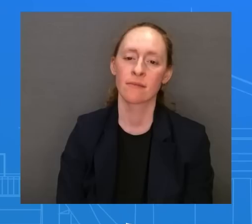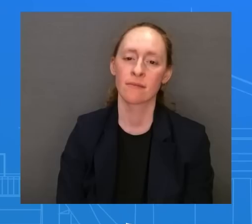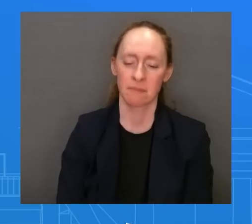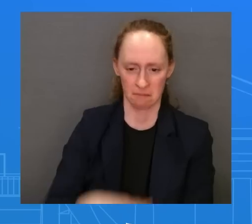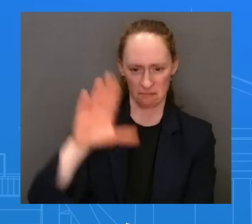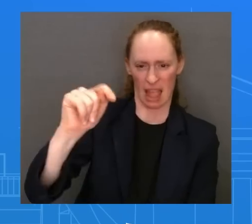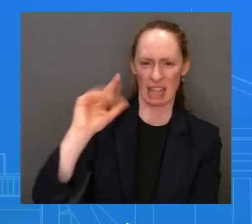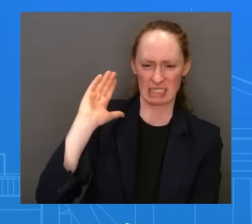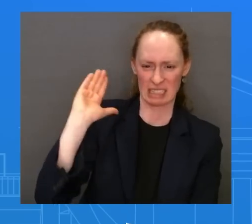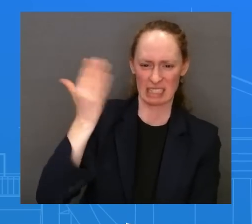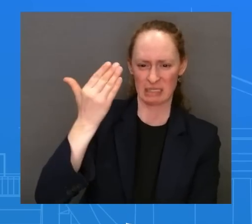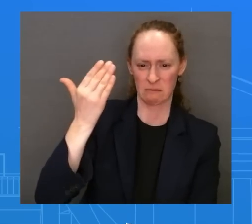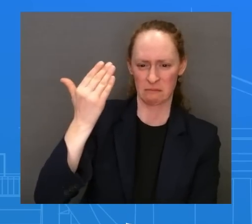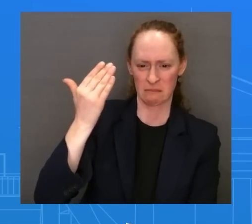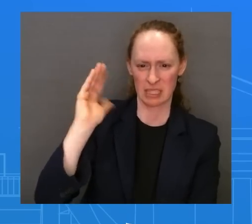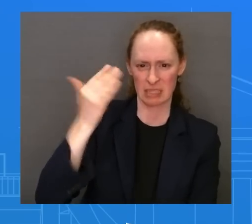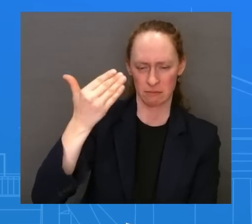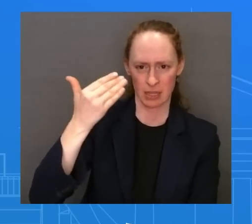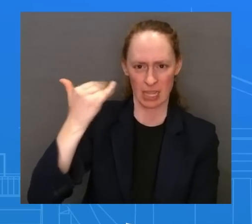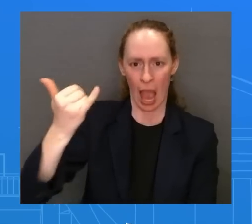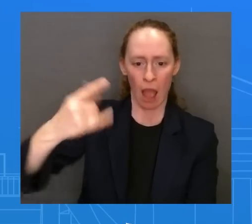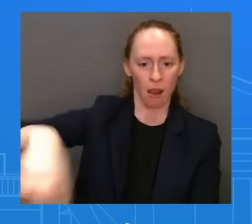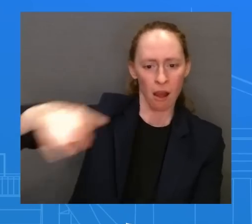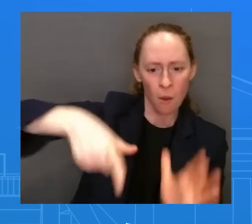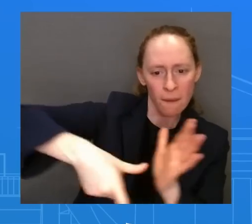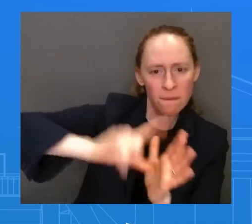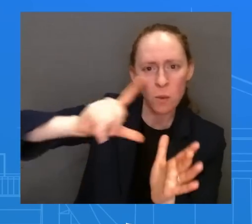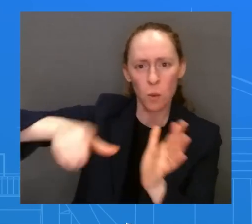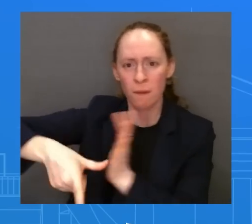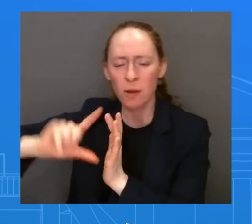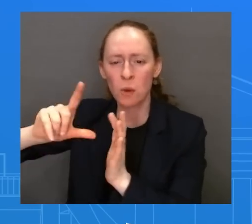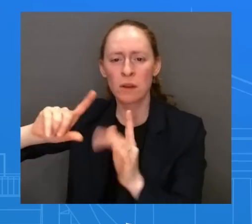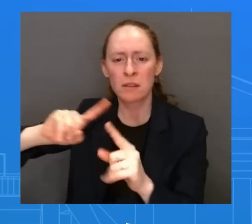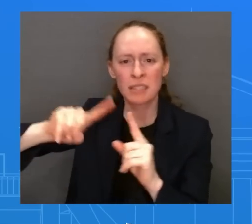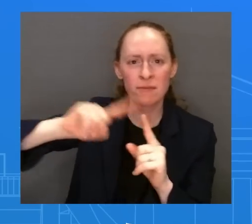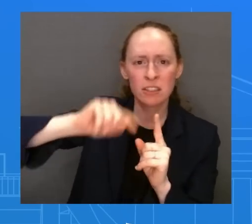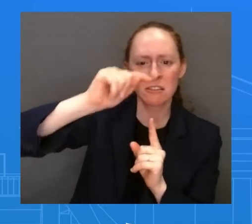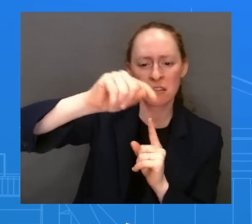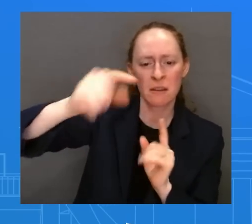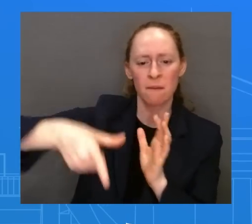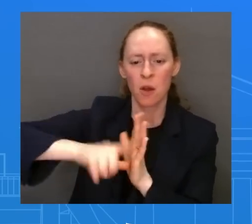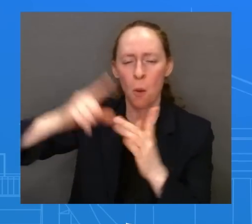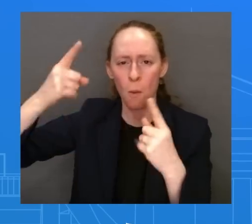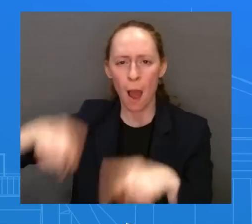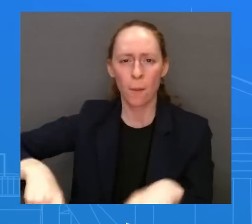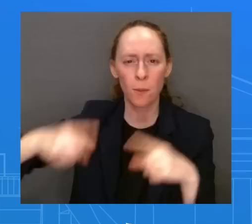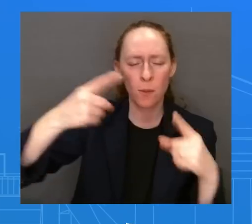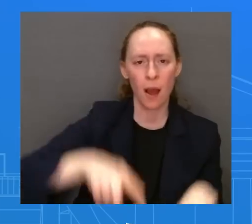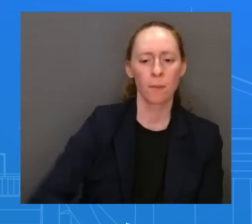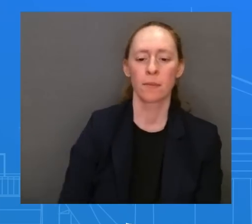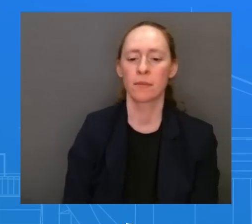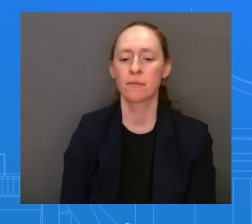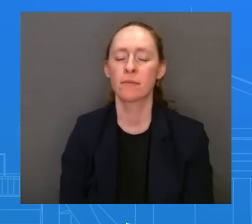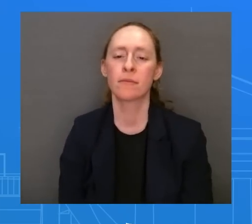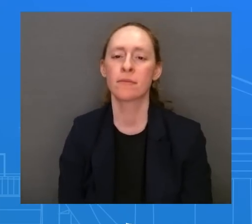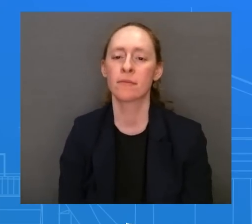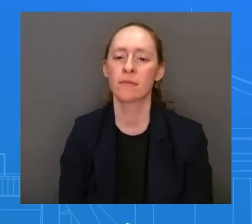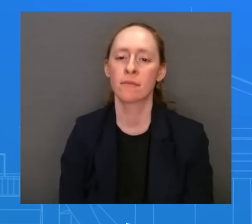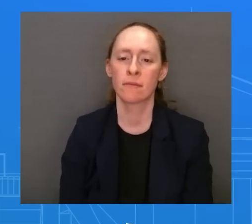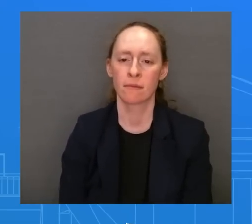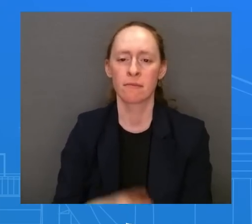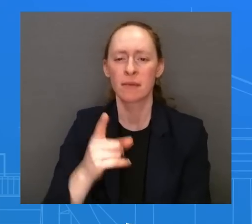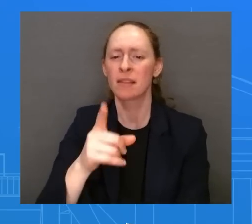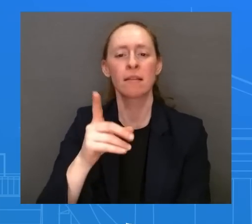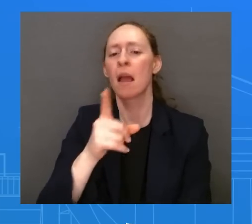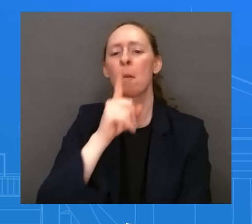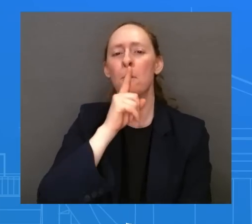people don't have an issue with the decision to order troops out of Afghanistan it is with the way that this President ordered it done